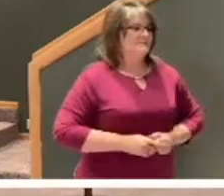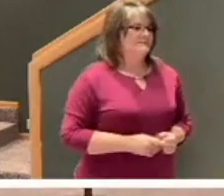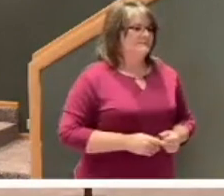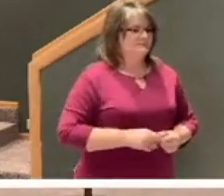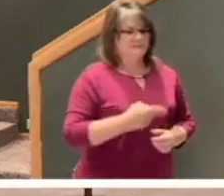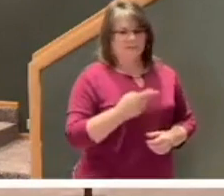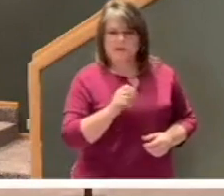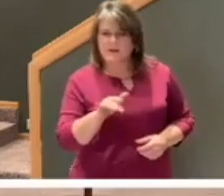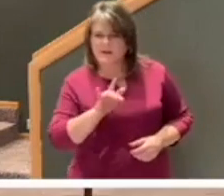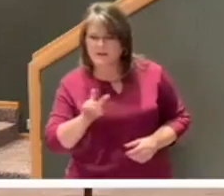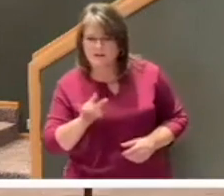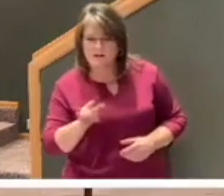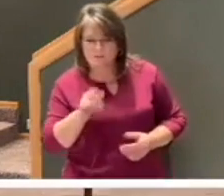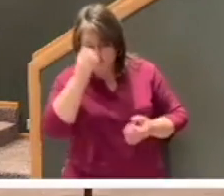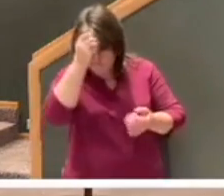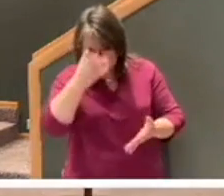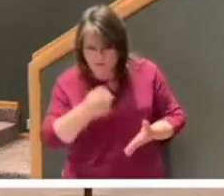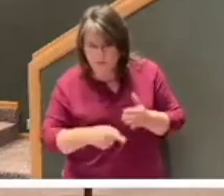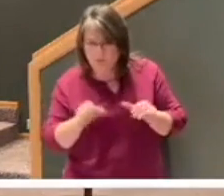honey, I love you. Tell me what I can do.